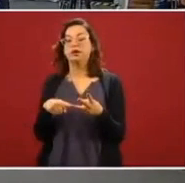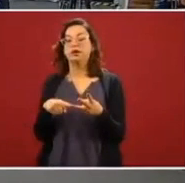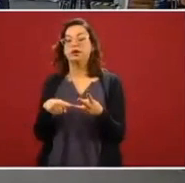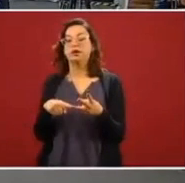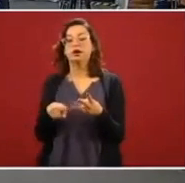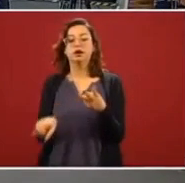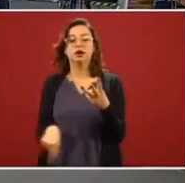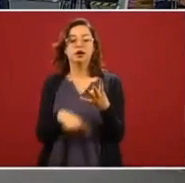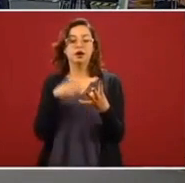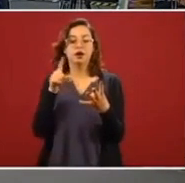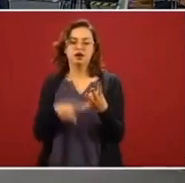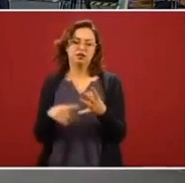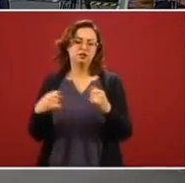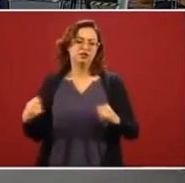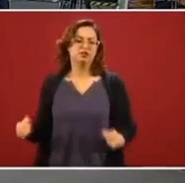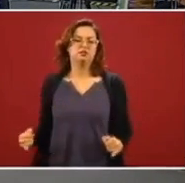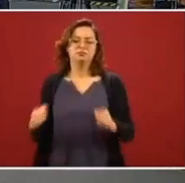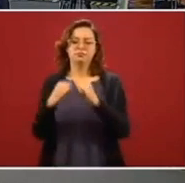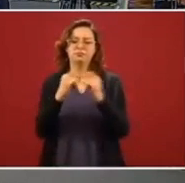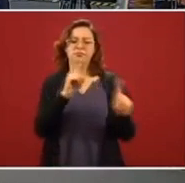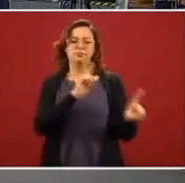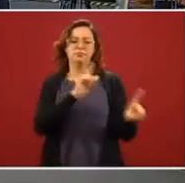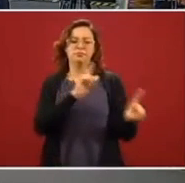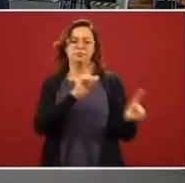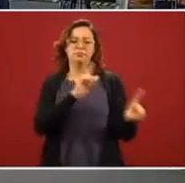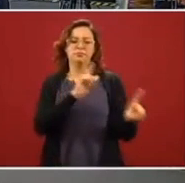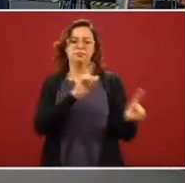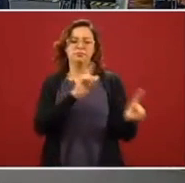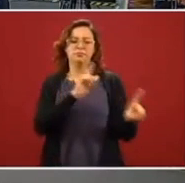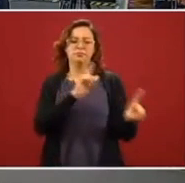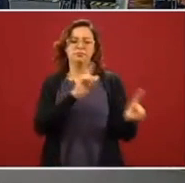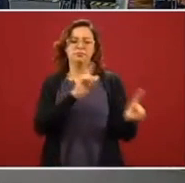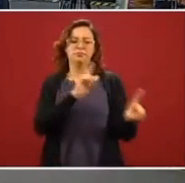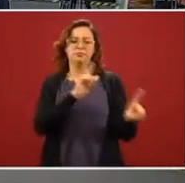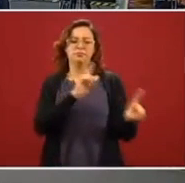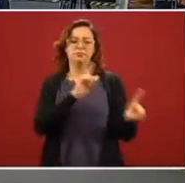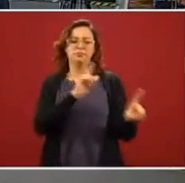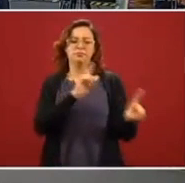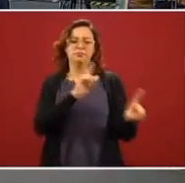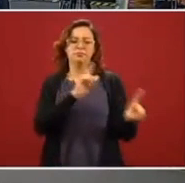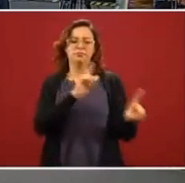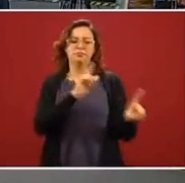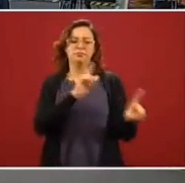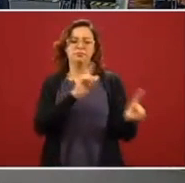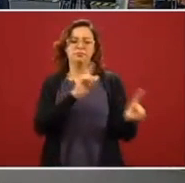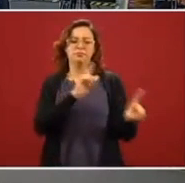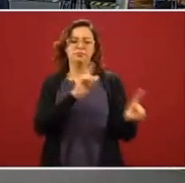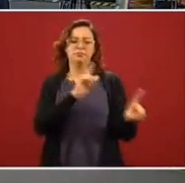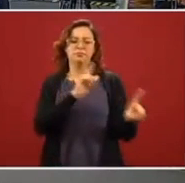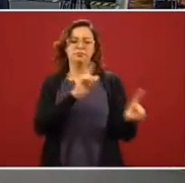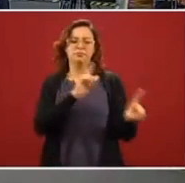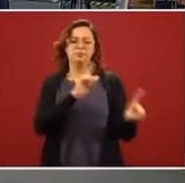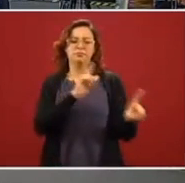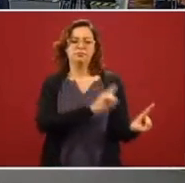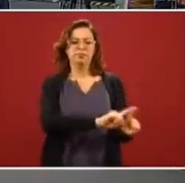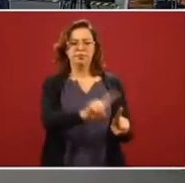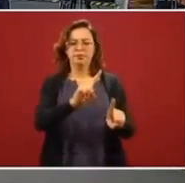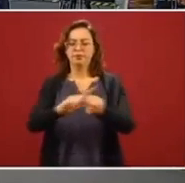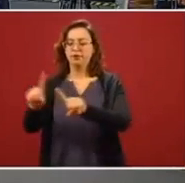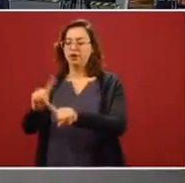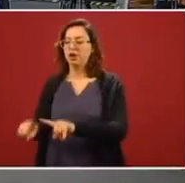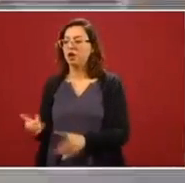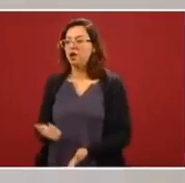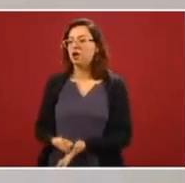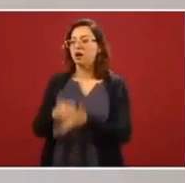of instancias que requieren esa atención, with agencies that require that attention,